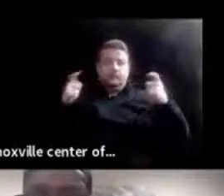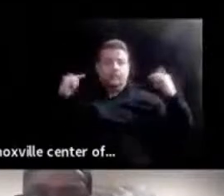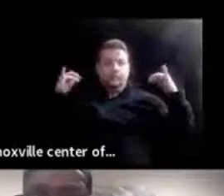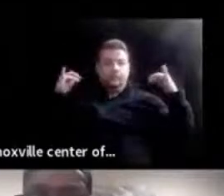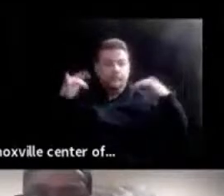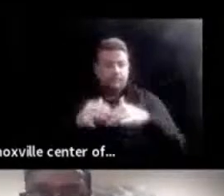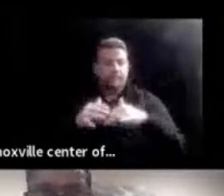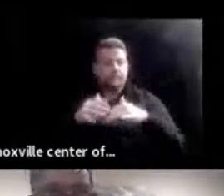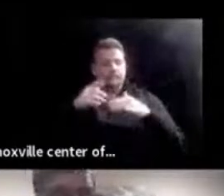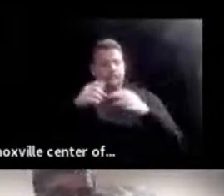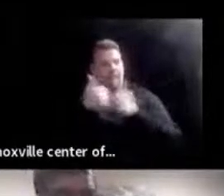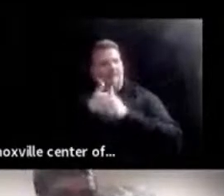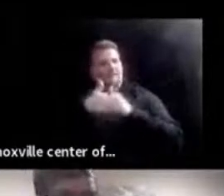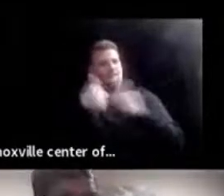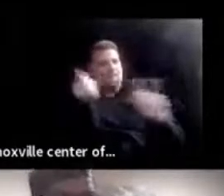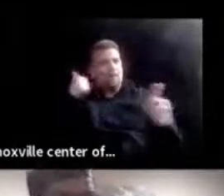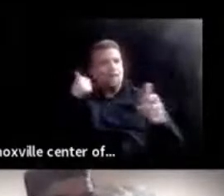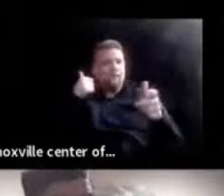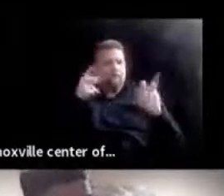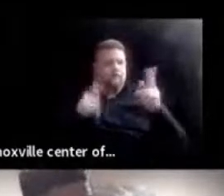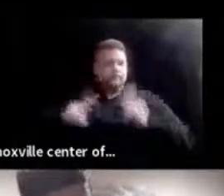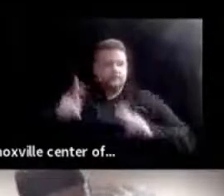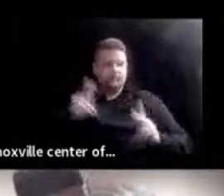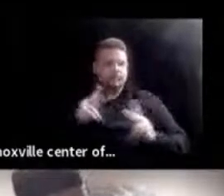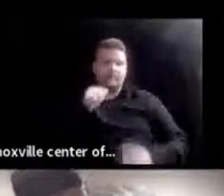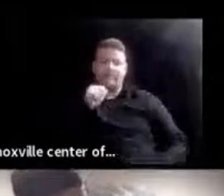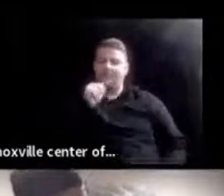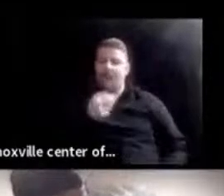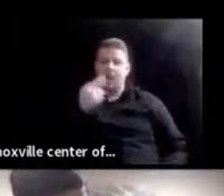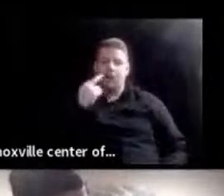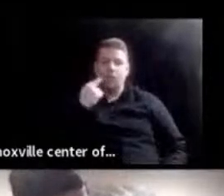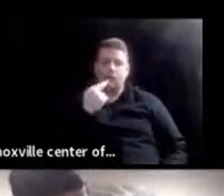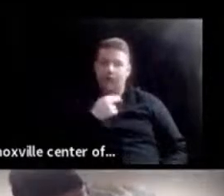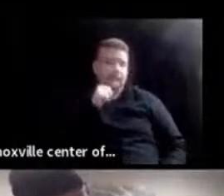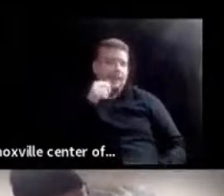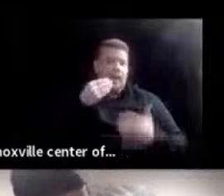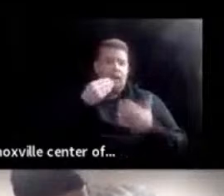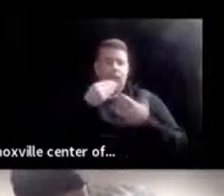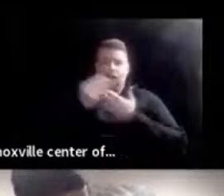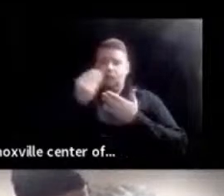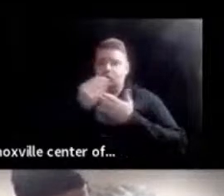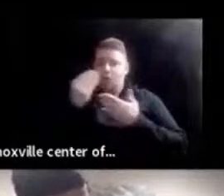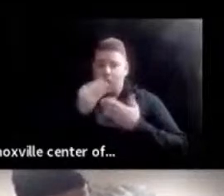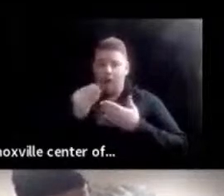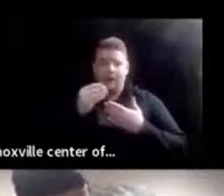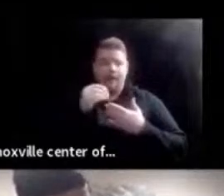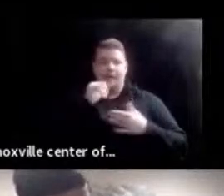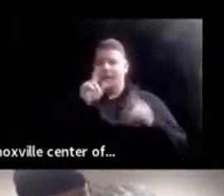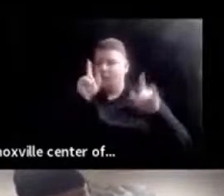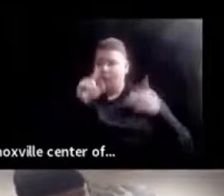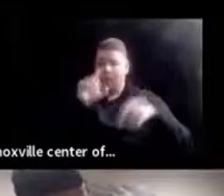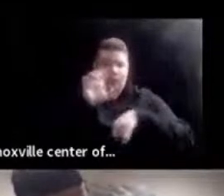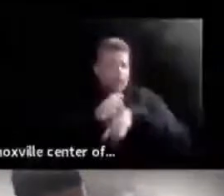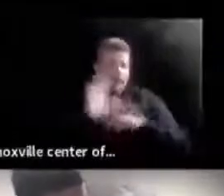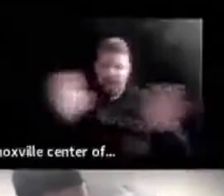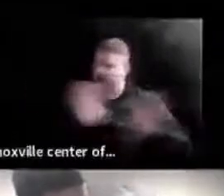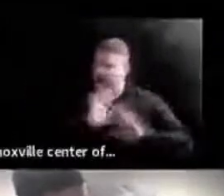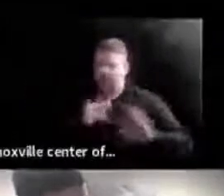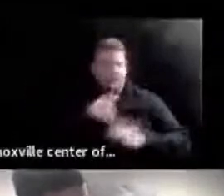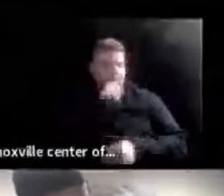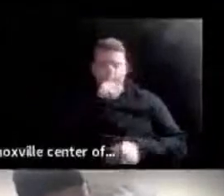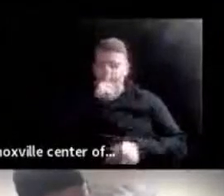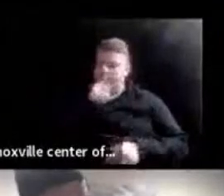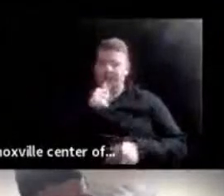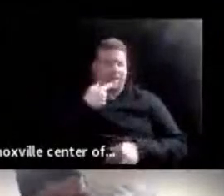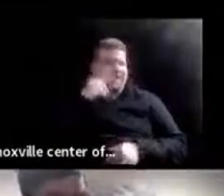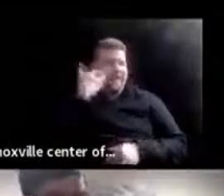gatherings of people, not restaurants, not store shopping, not going to church. We're not talking about that. We're